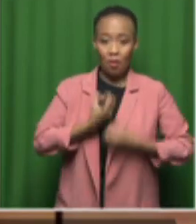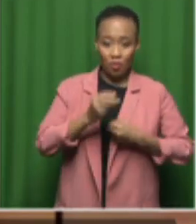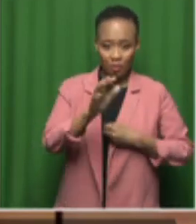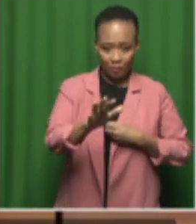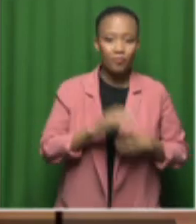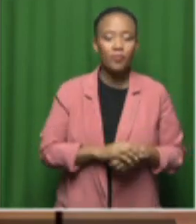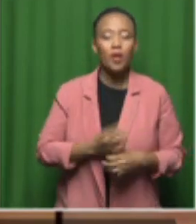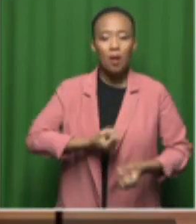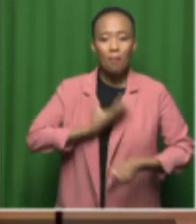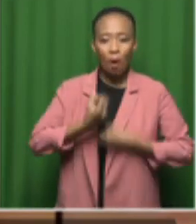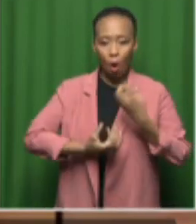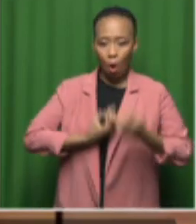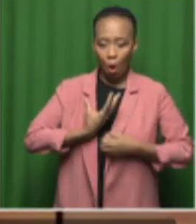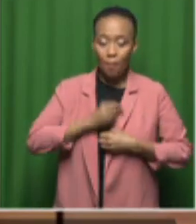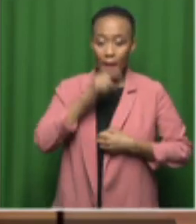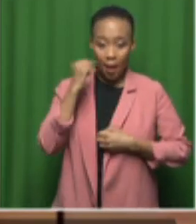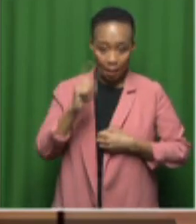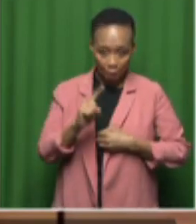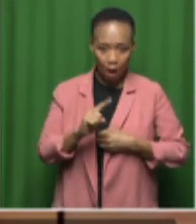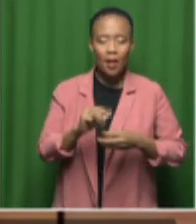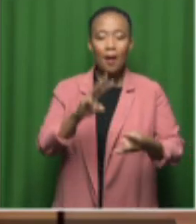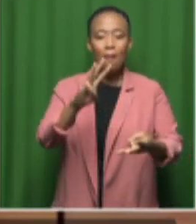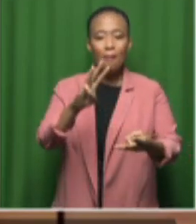called Multiplication and